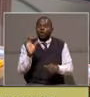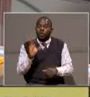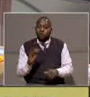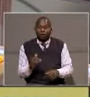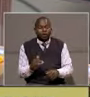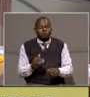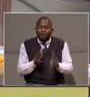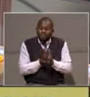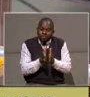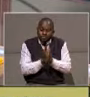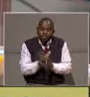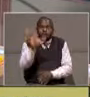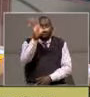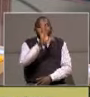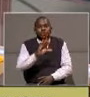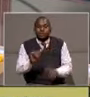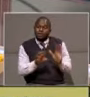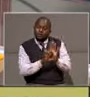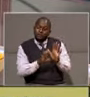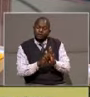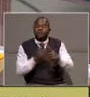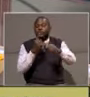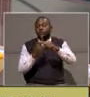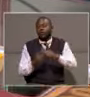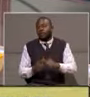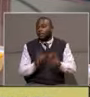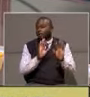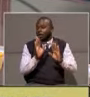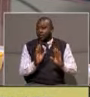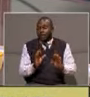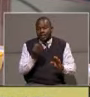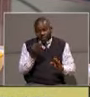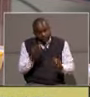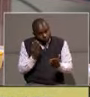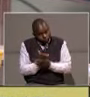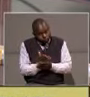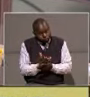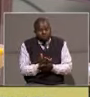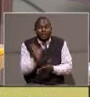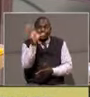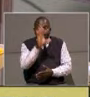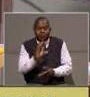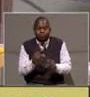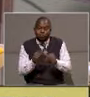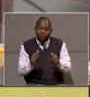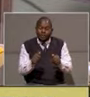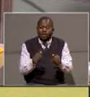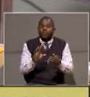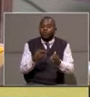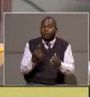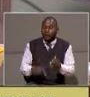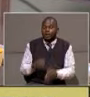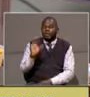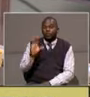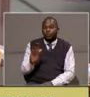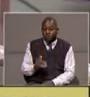not properly evaluate the evidence in totality. Indeed, if it had done so, then the committee would not